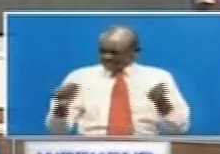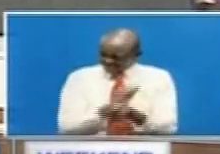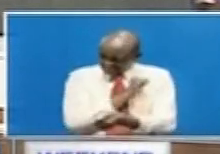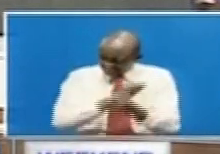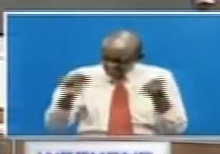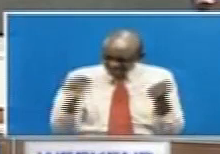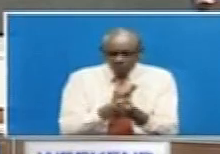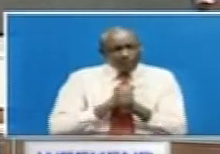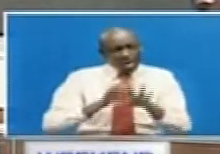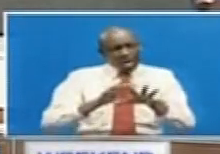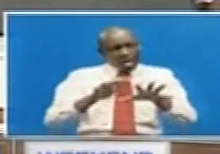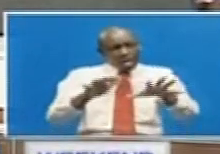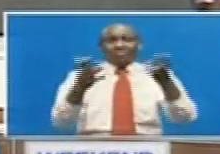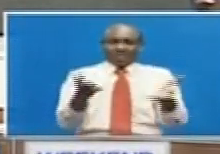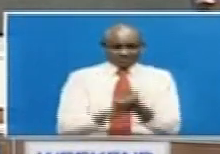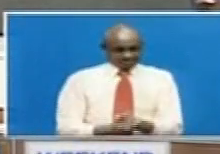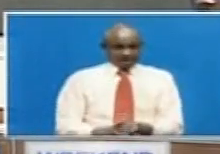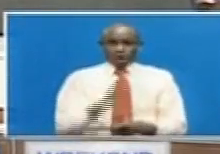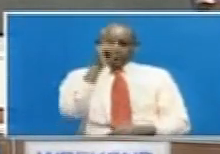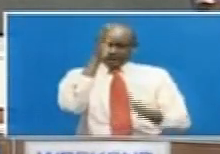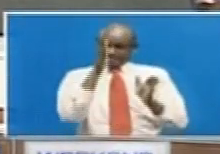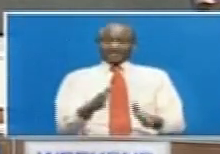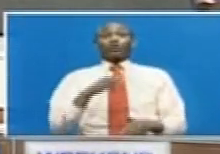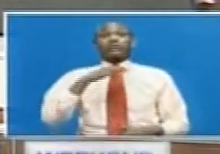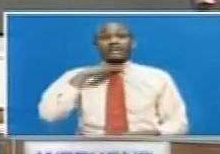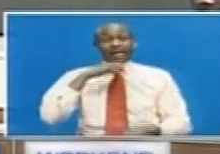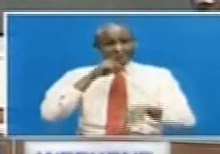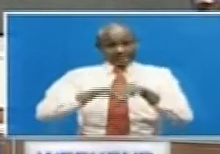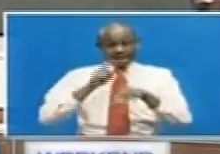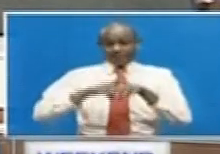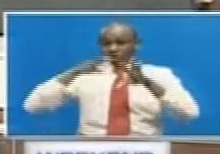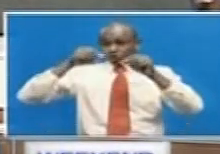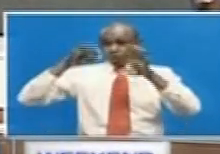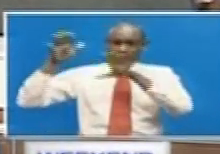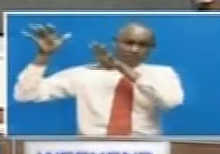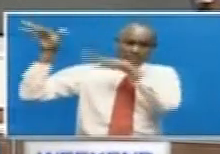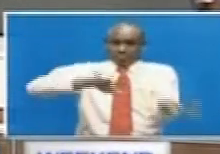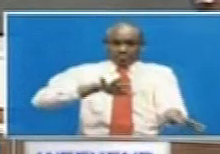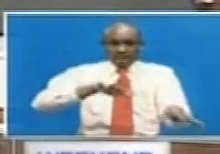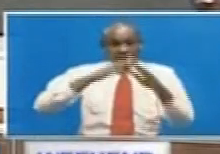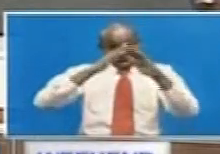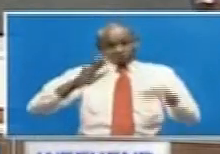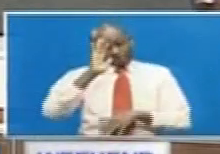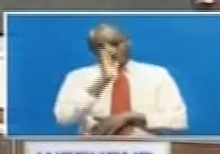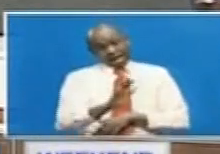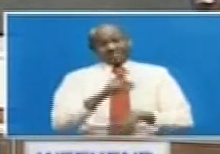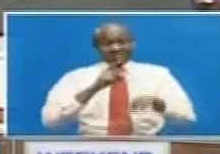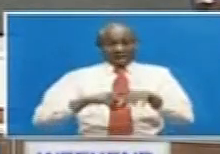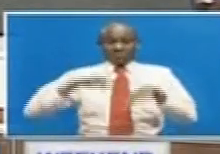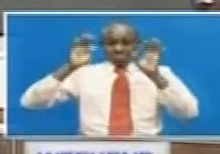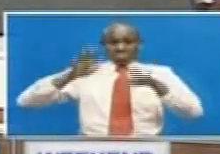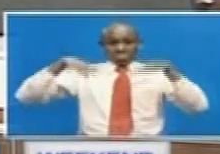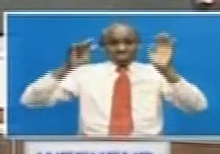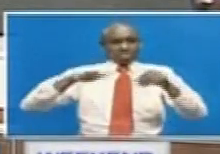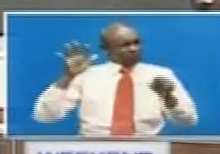and destruction in their wake. Right, one person died following a mudslide as heavy rains led to flooding in many areas of the